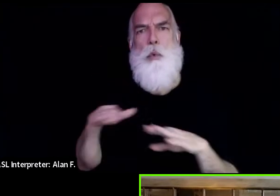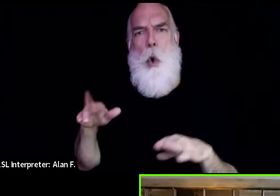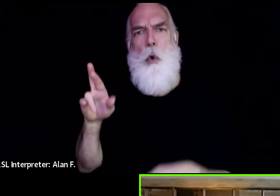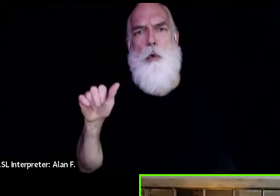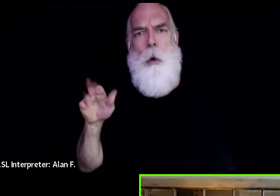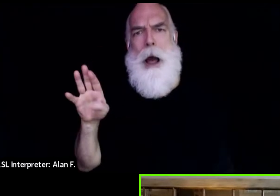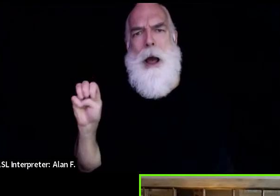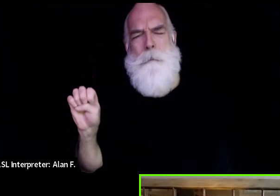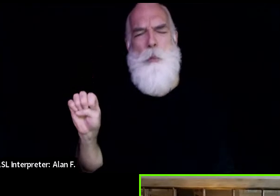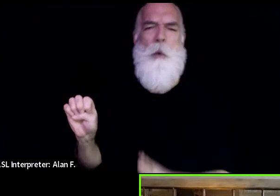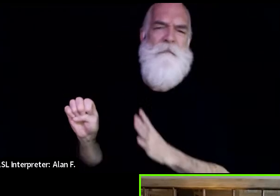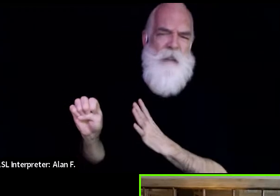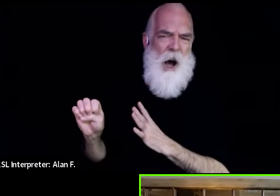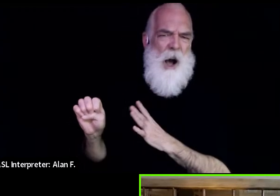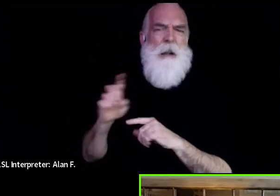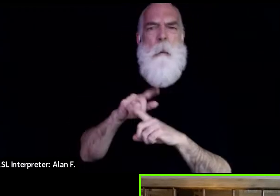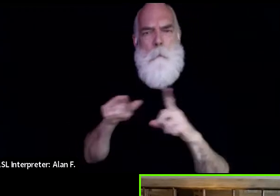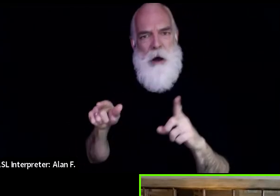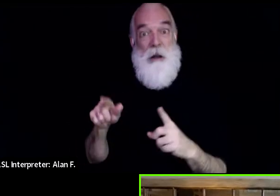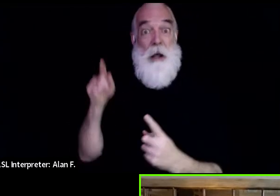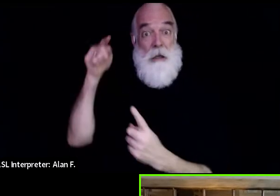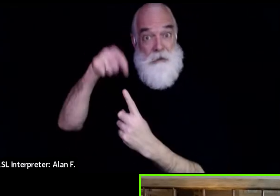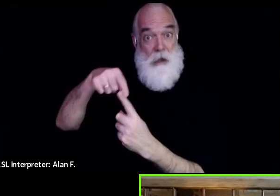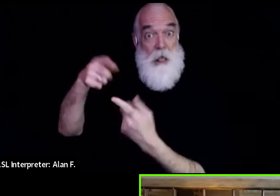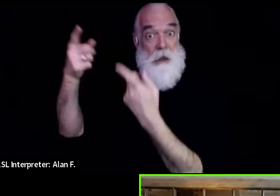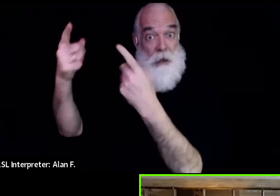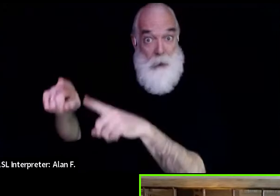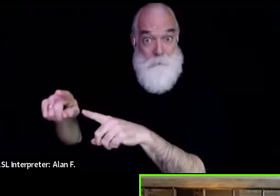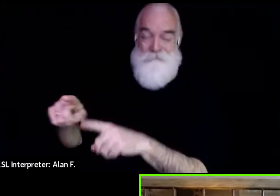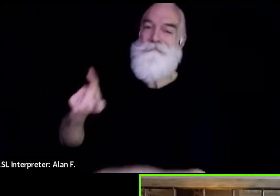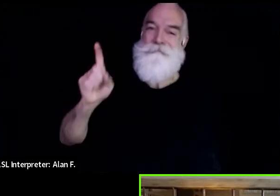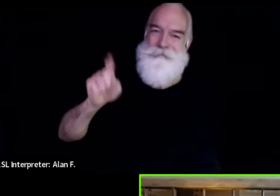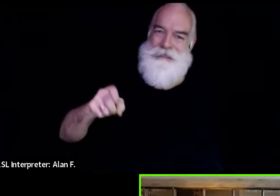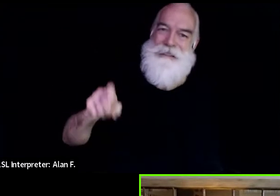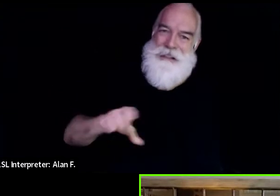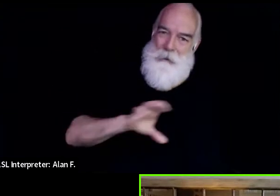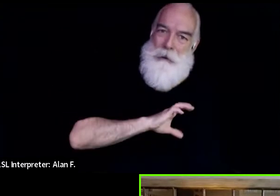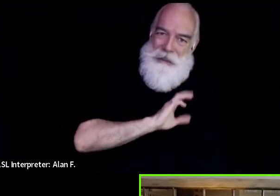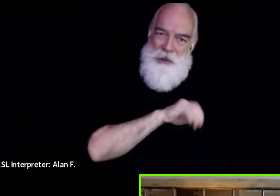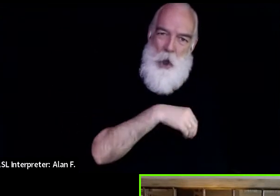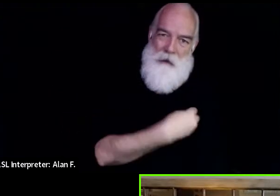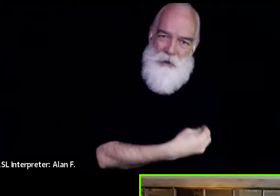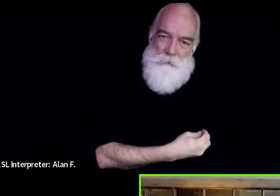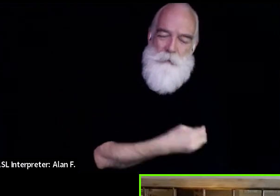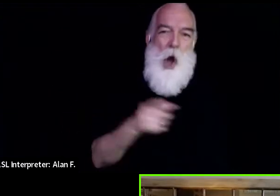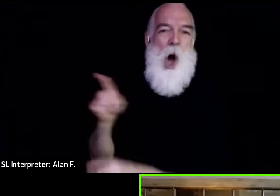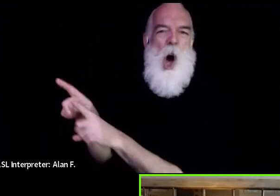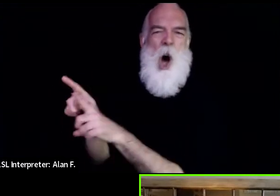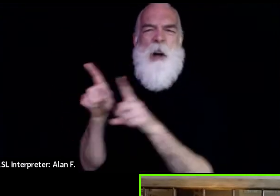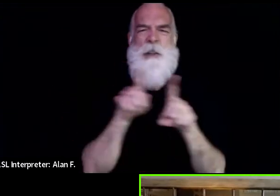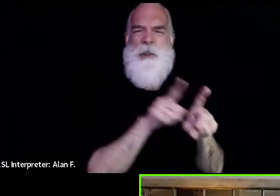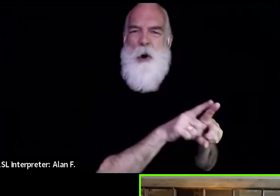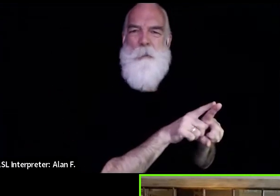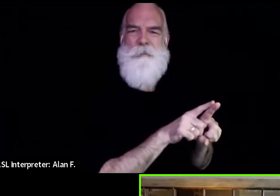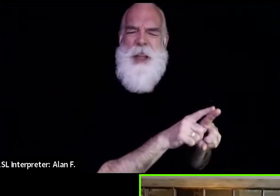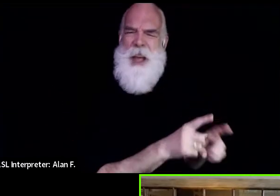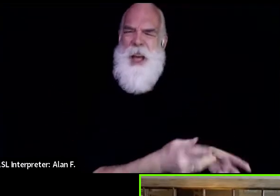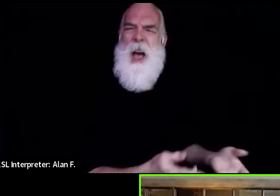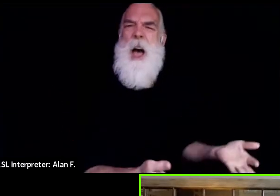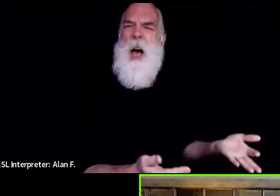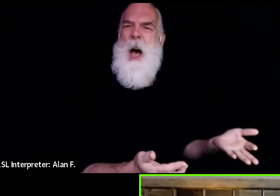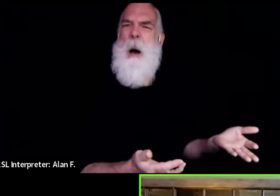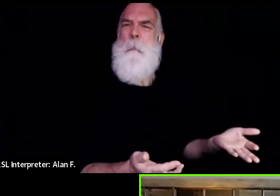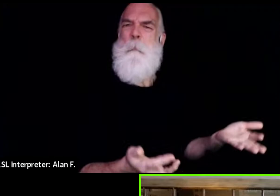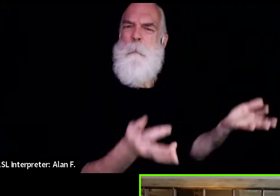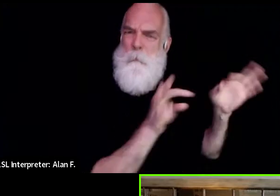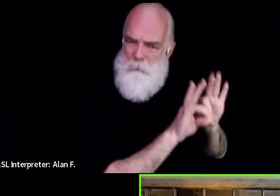police officers in our city. But you can also do criminal justice reform, meaningful criminal justice reform, and make